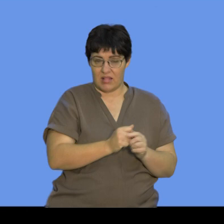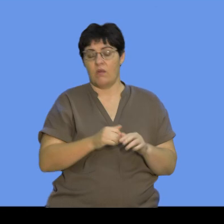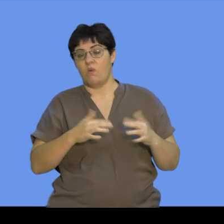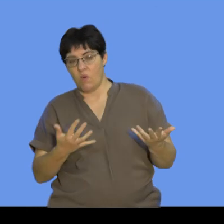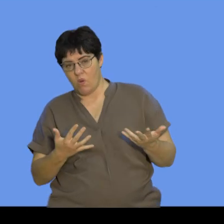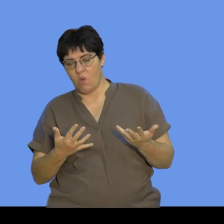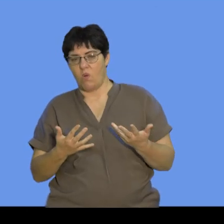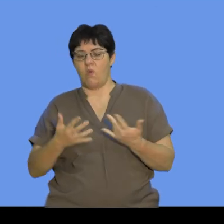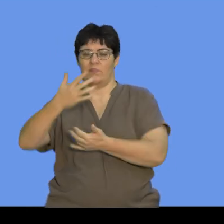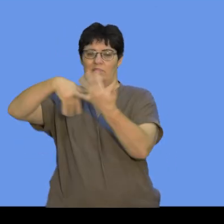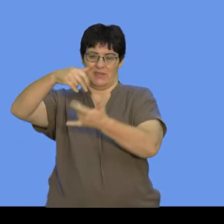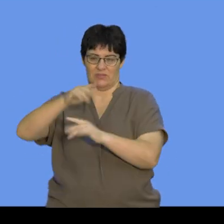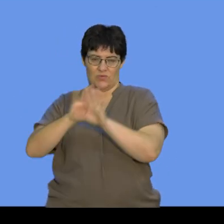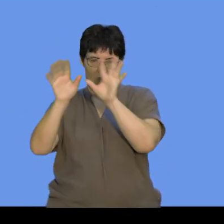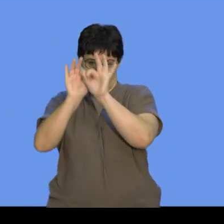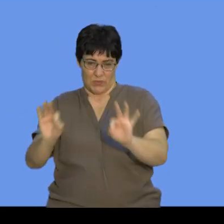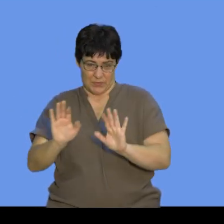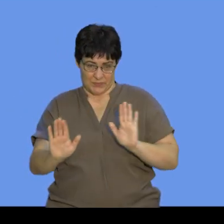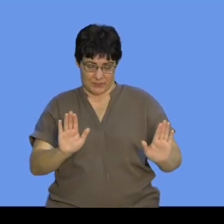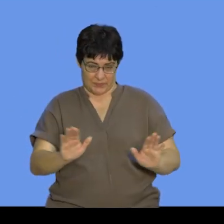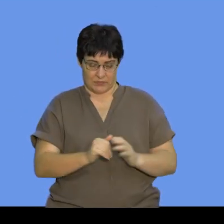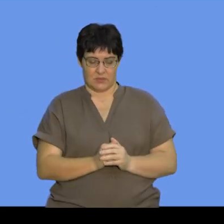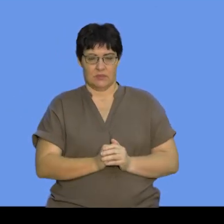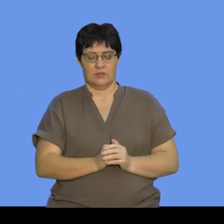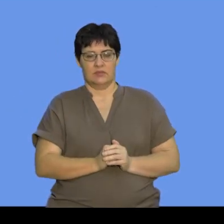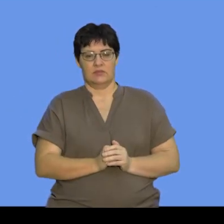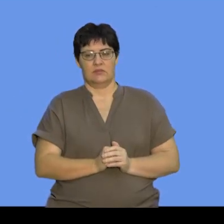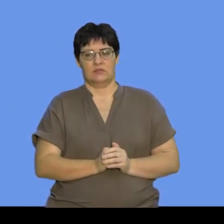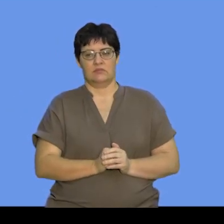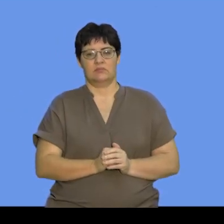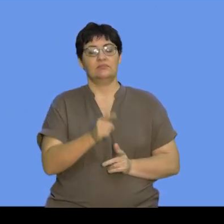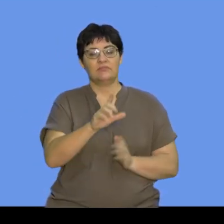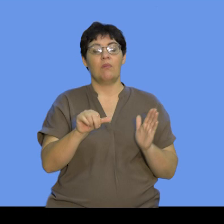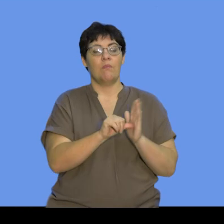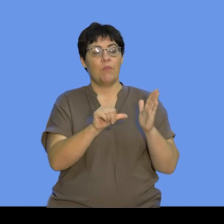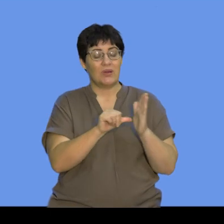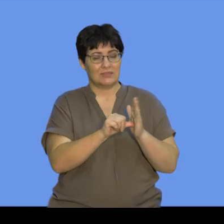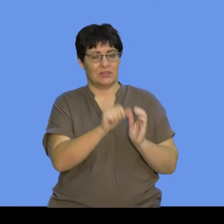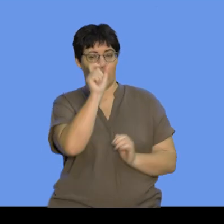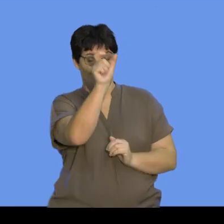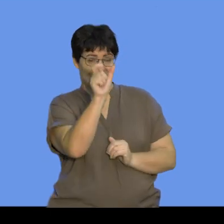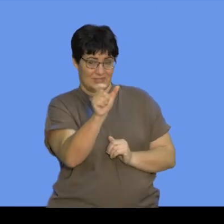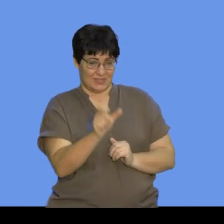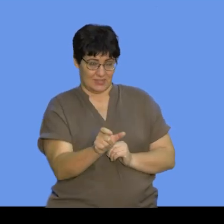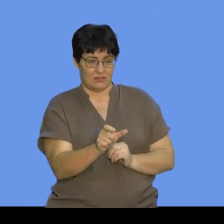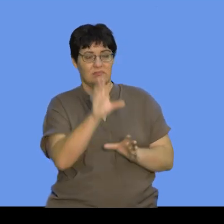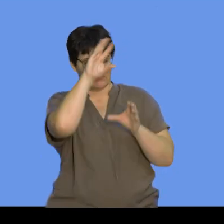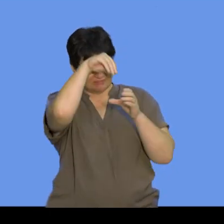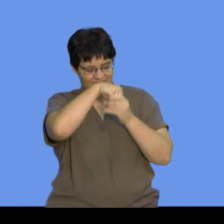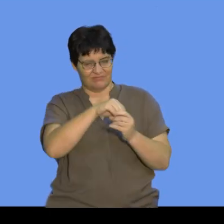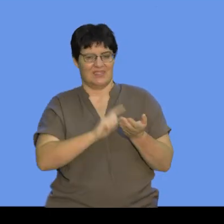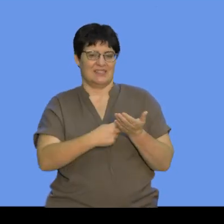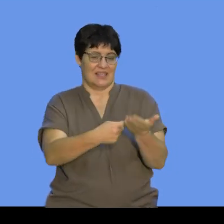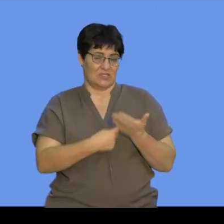or impure substances, right? Okay. Having said that, these are the keywords that will also form part of our